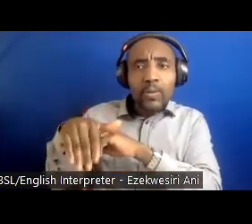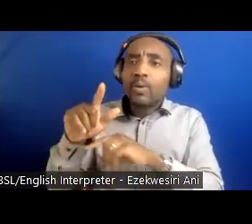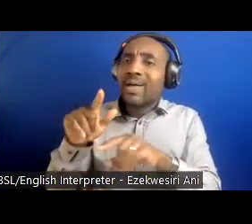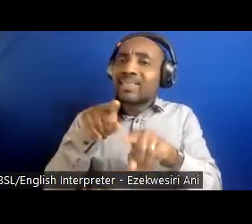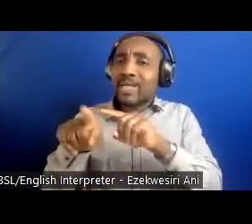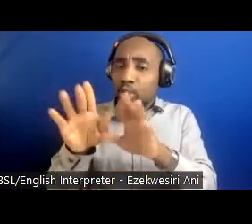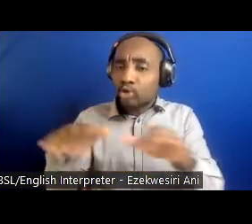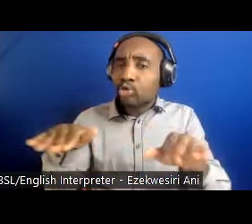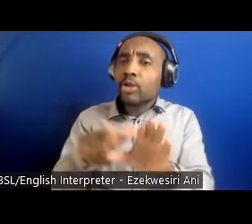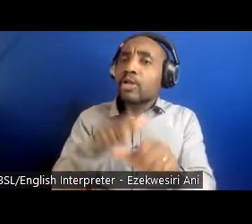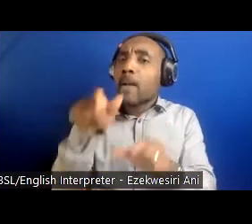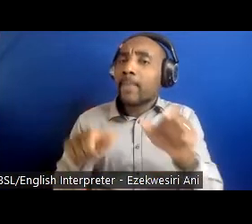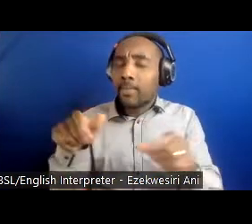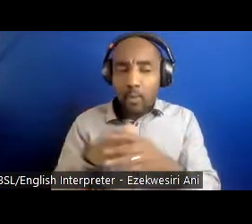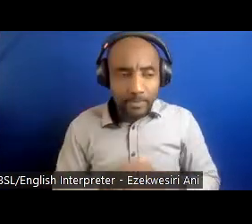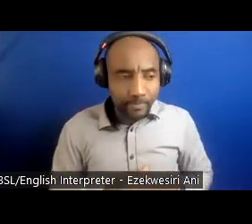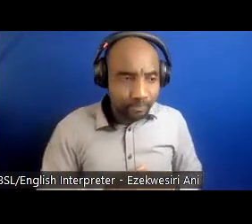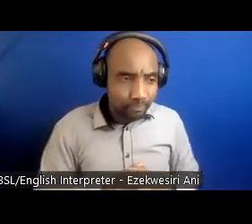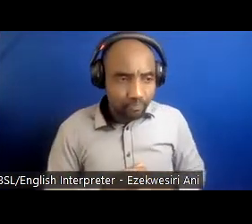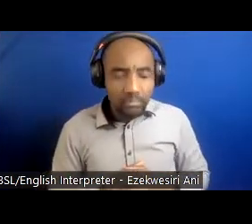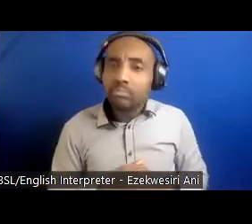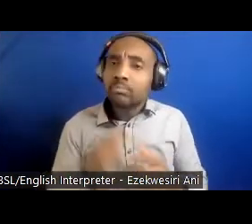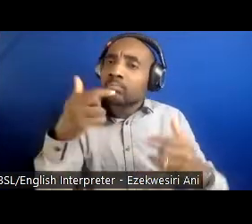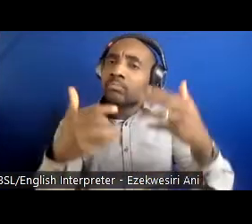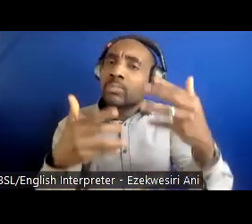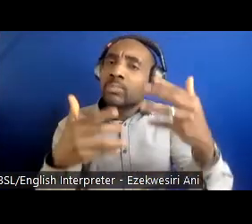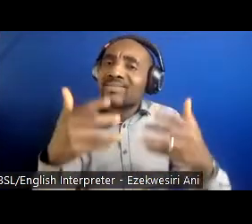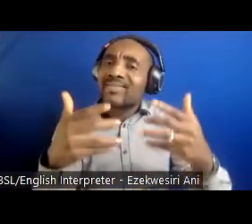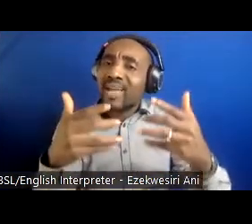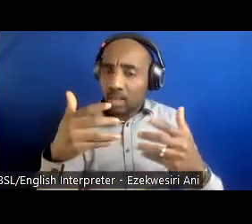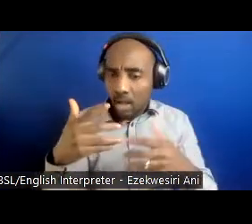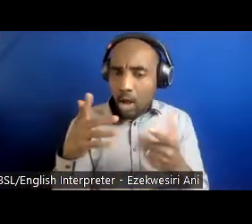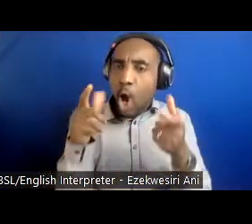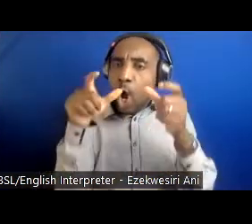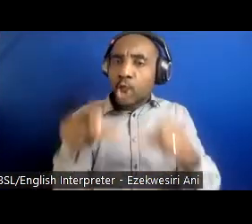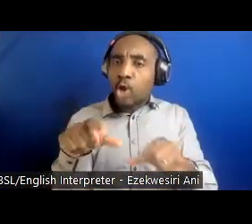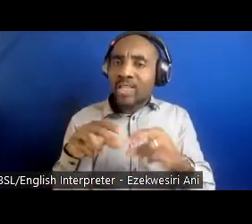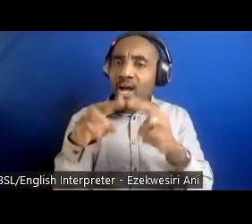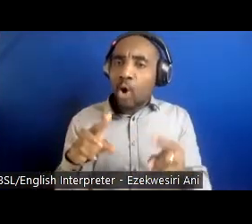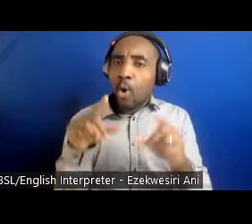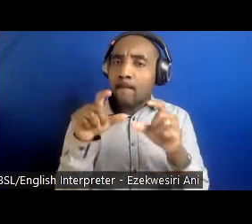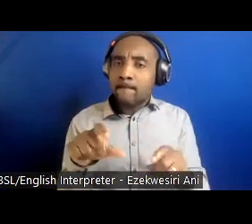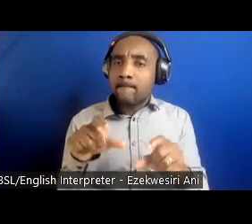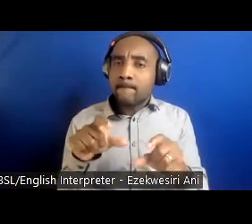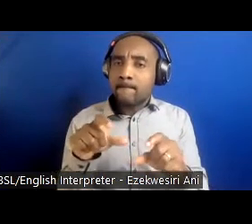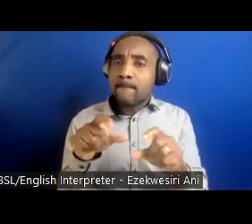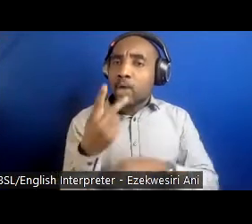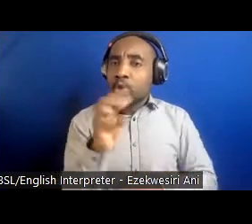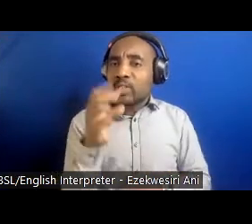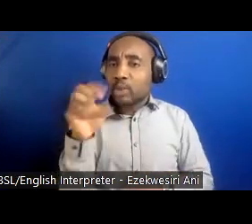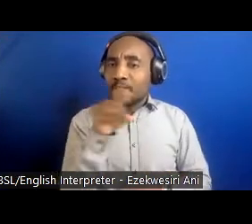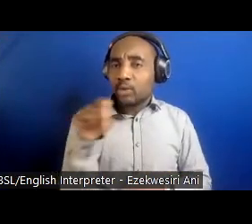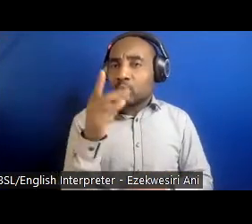people. The data here clearly shows the impact of pandemic lockdowns and restrictions across 2020 and